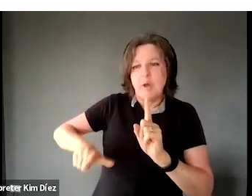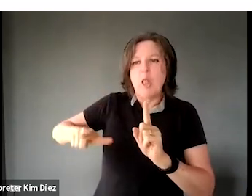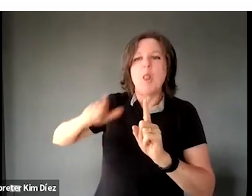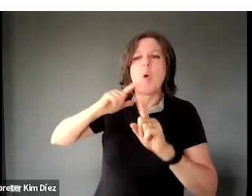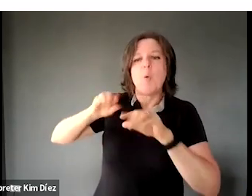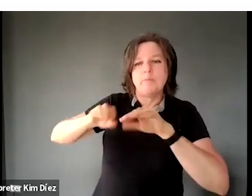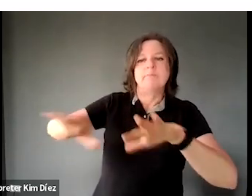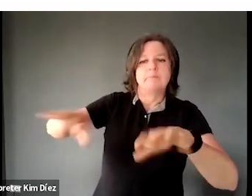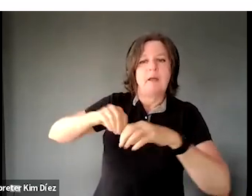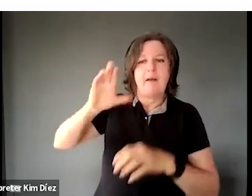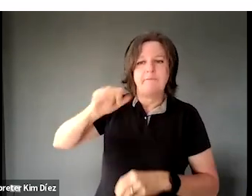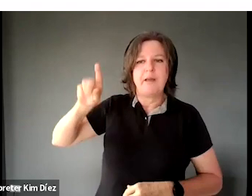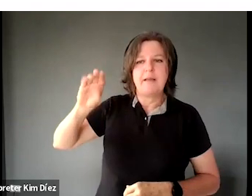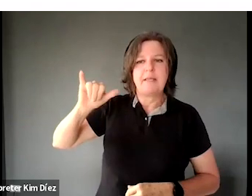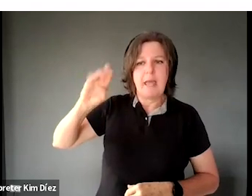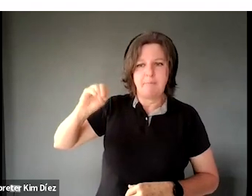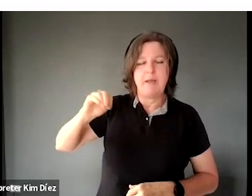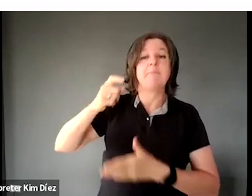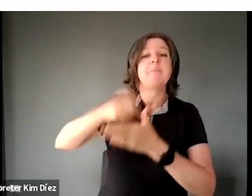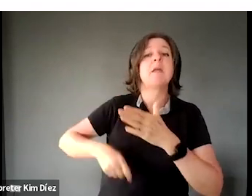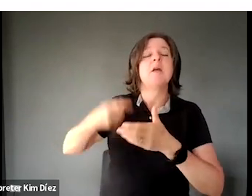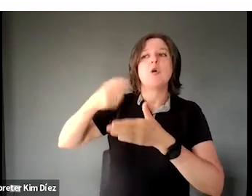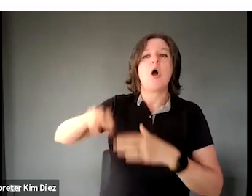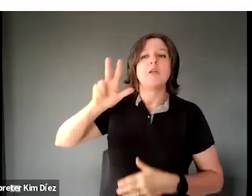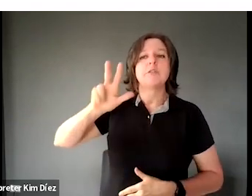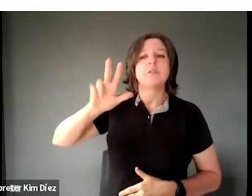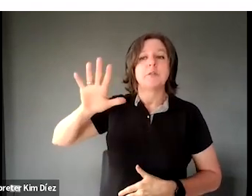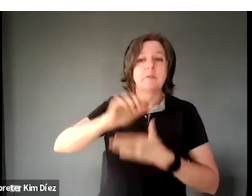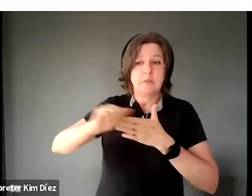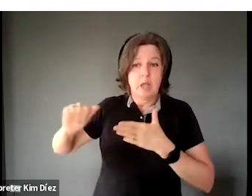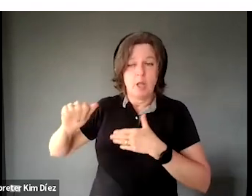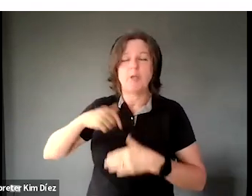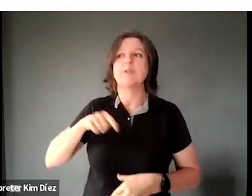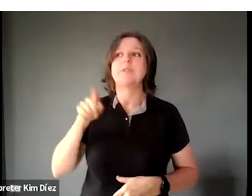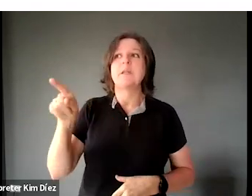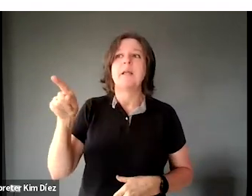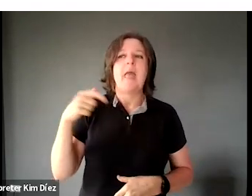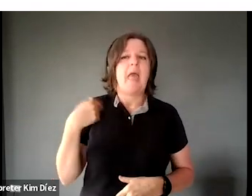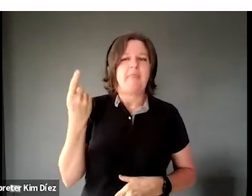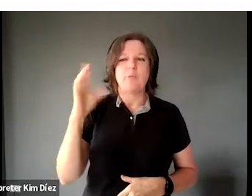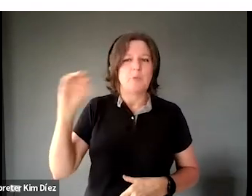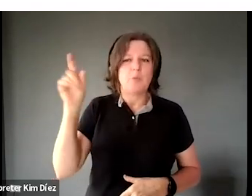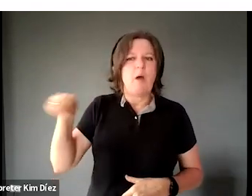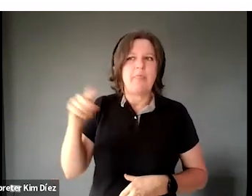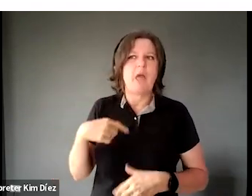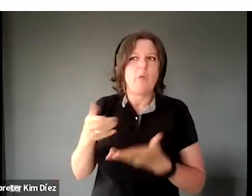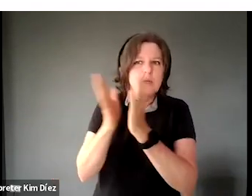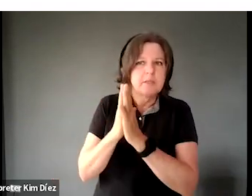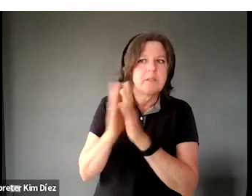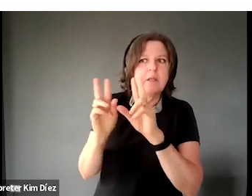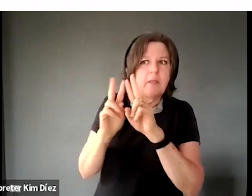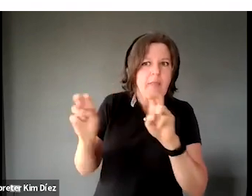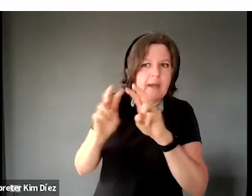that their beans come from areas that have low cadmium contamination.